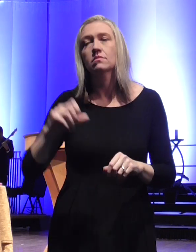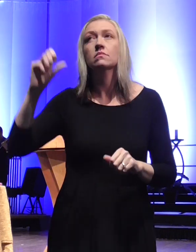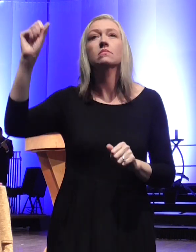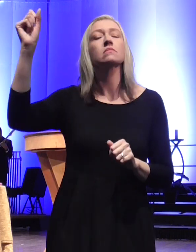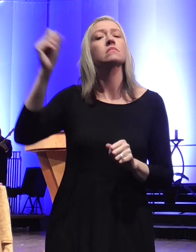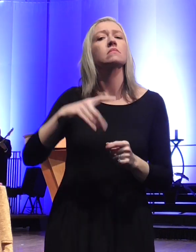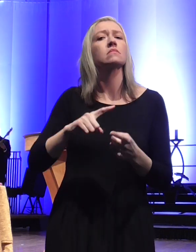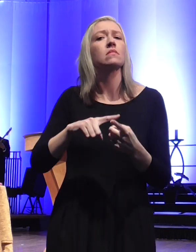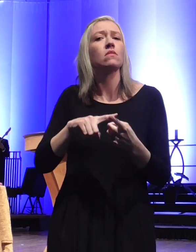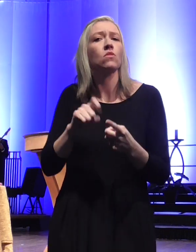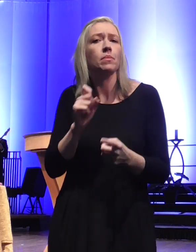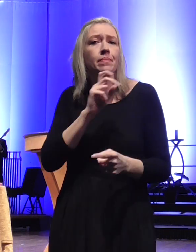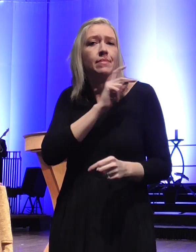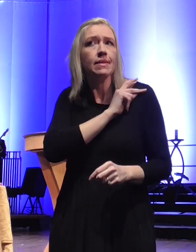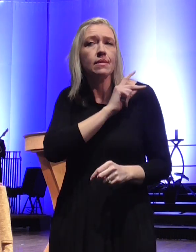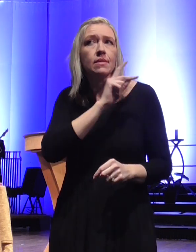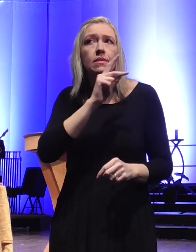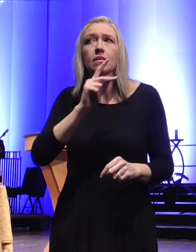Mi